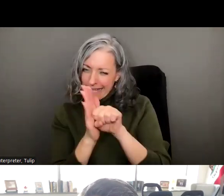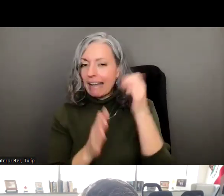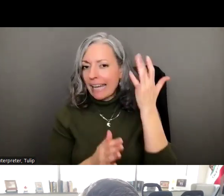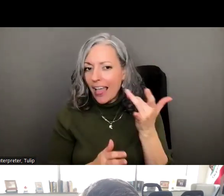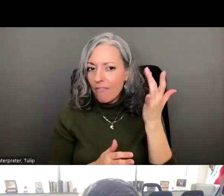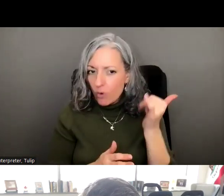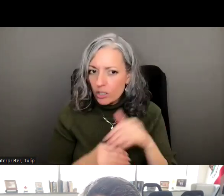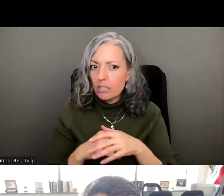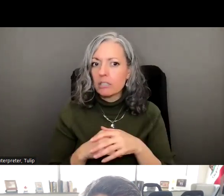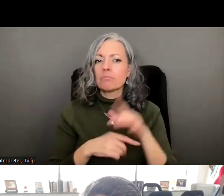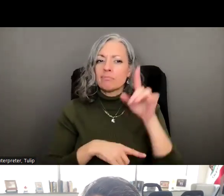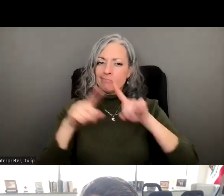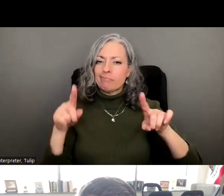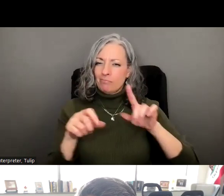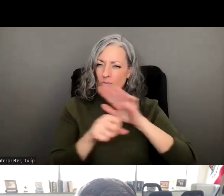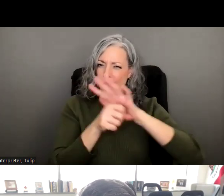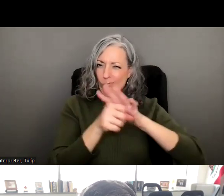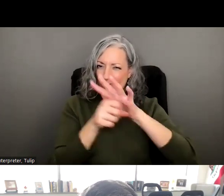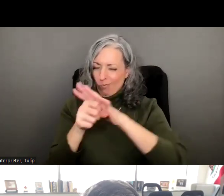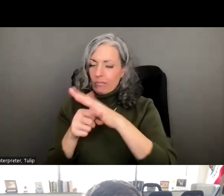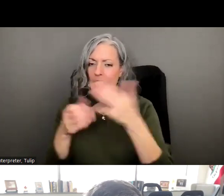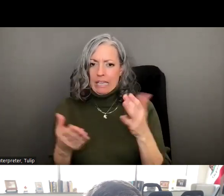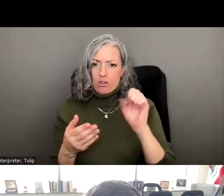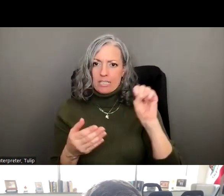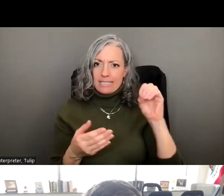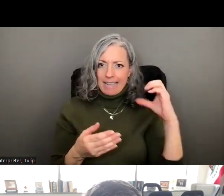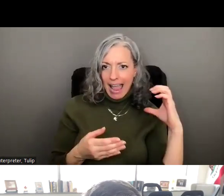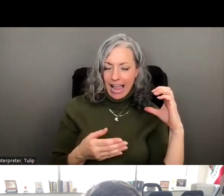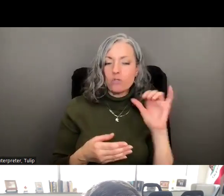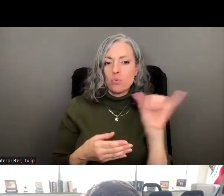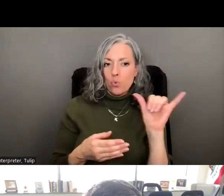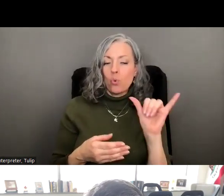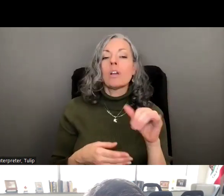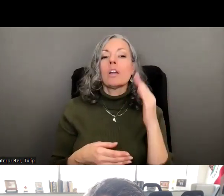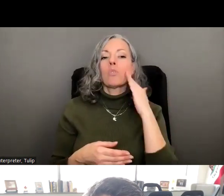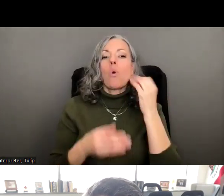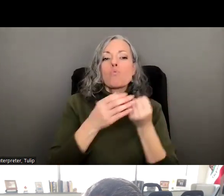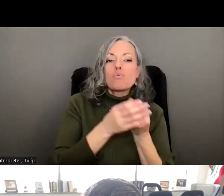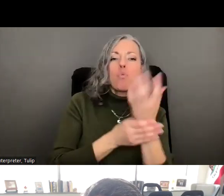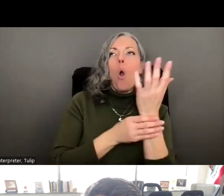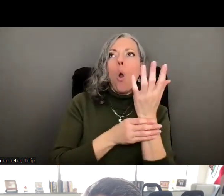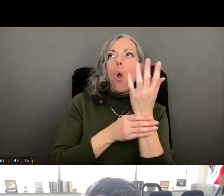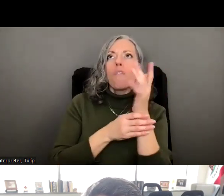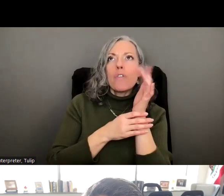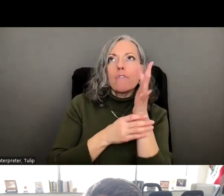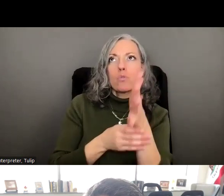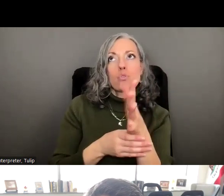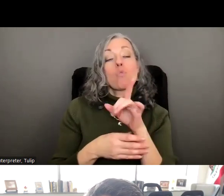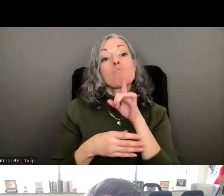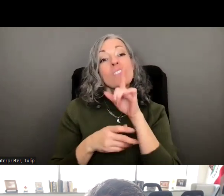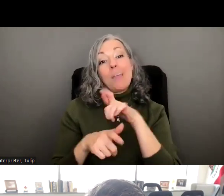Central Valley, and here even in Sacramento, the projected growth is going to be pretty significant. And